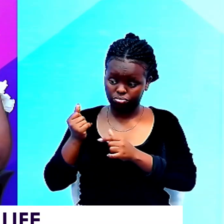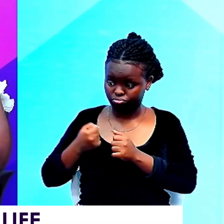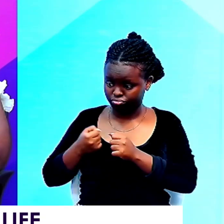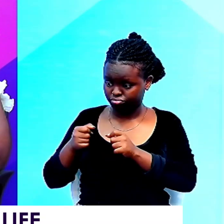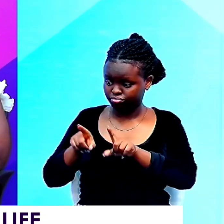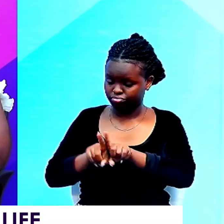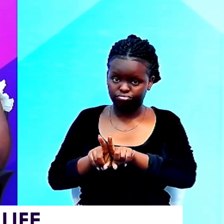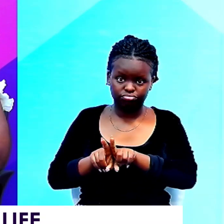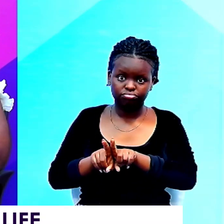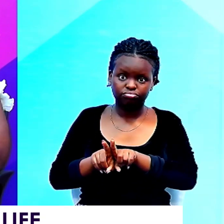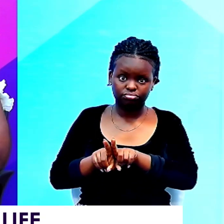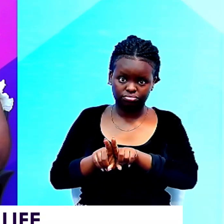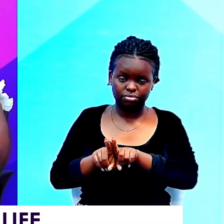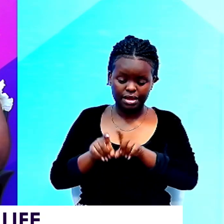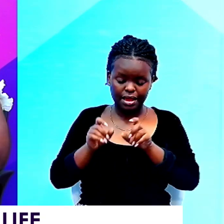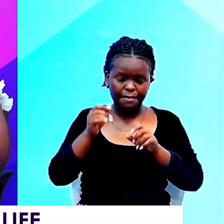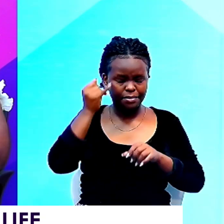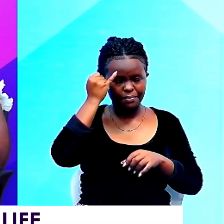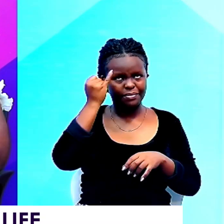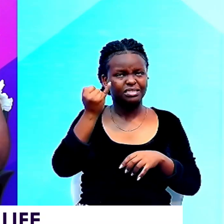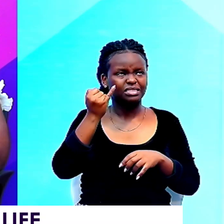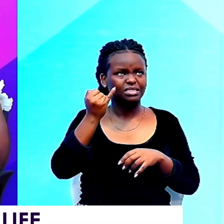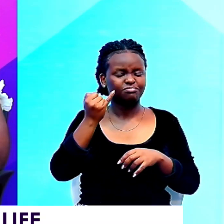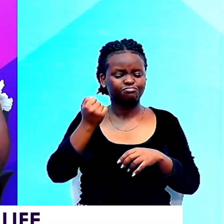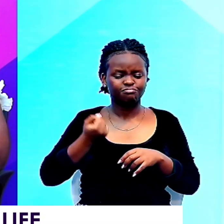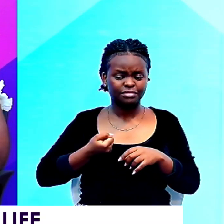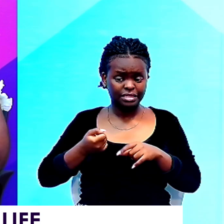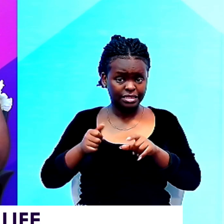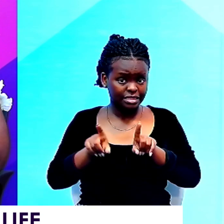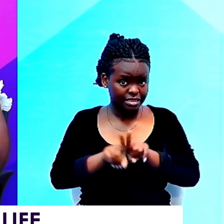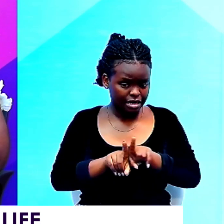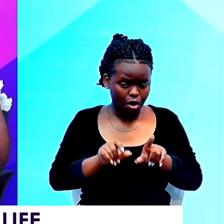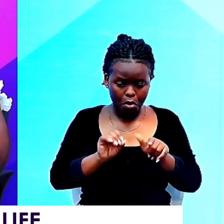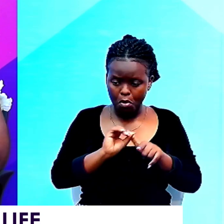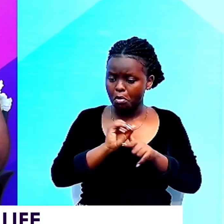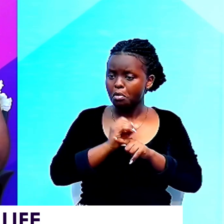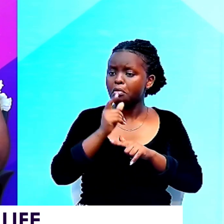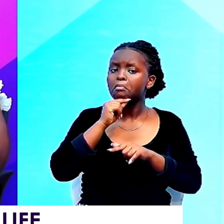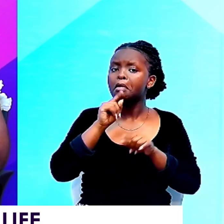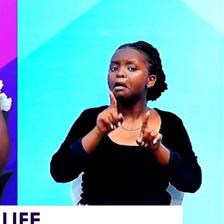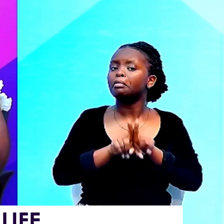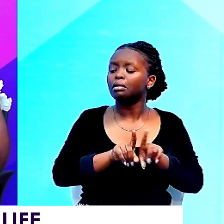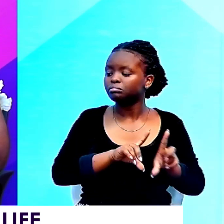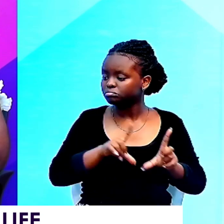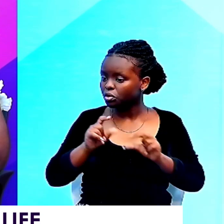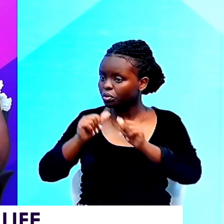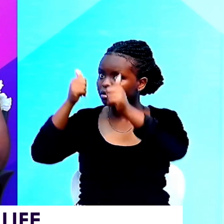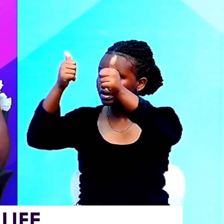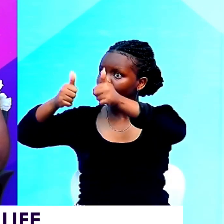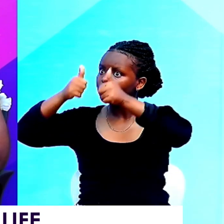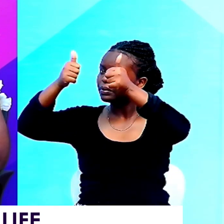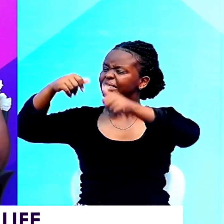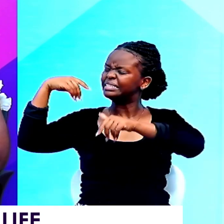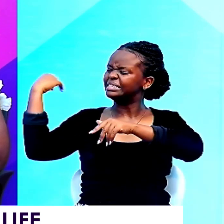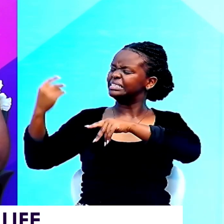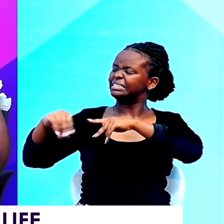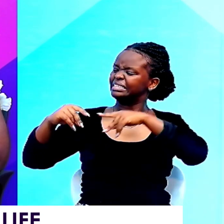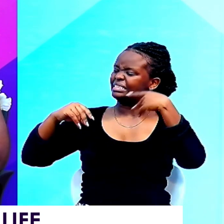brother or their sister who has gone out, their Gen Z brother, coming back, having been beaten with the